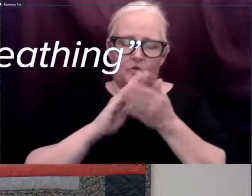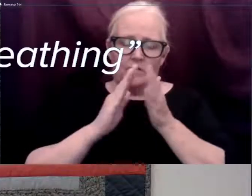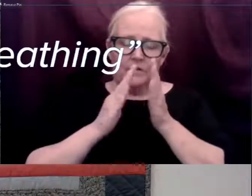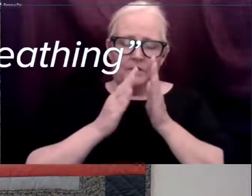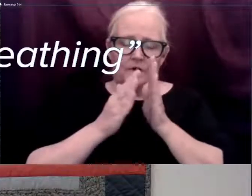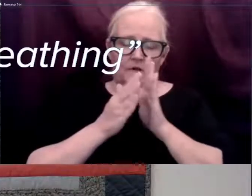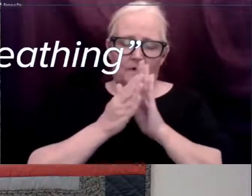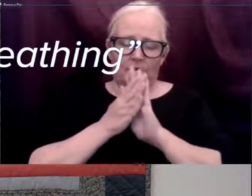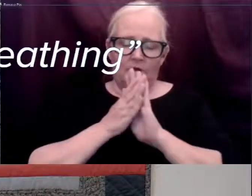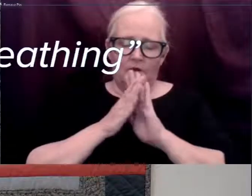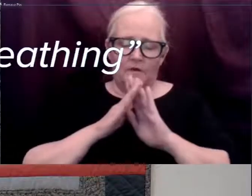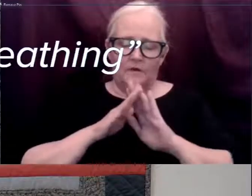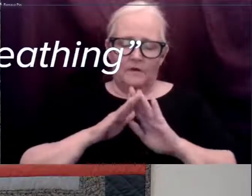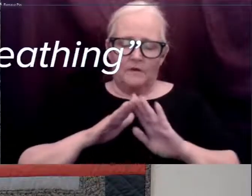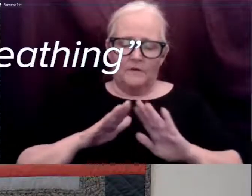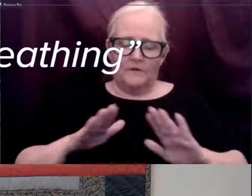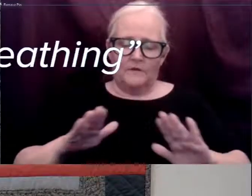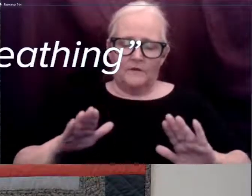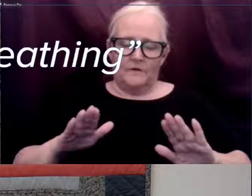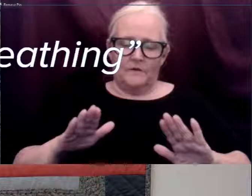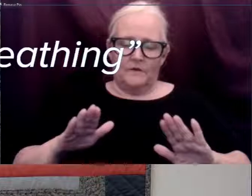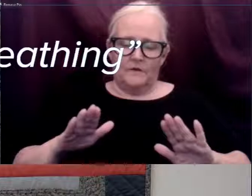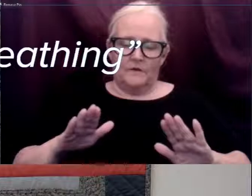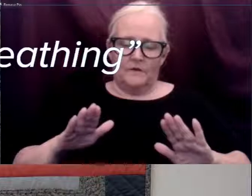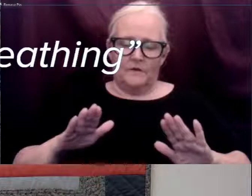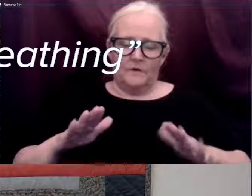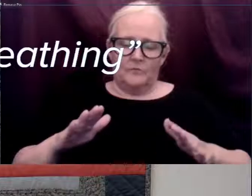peace. When I breathe